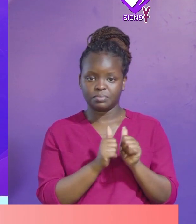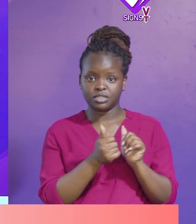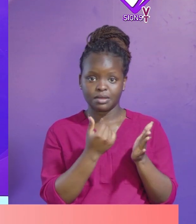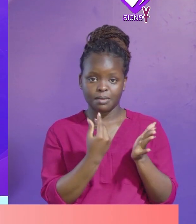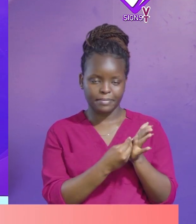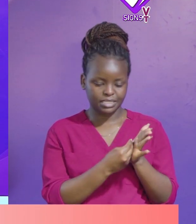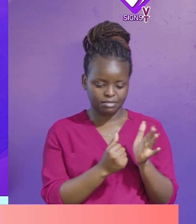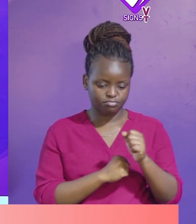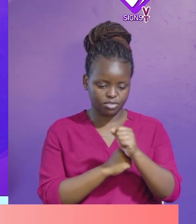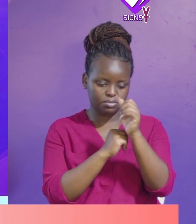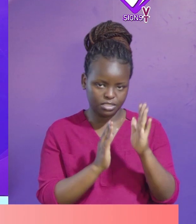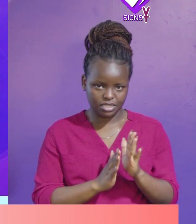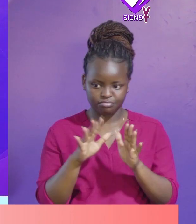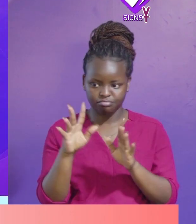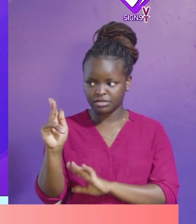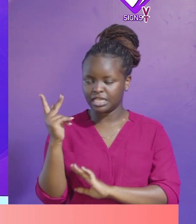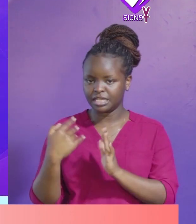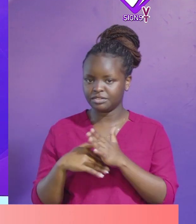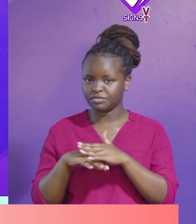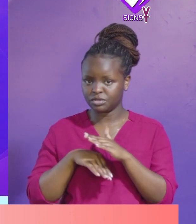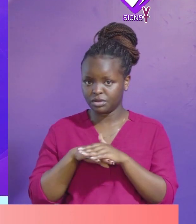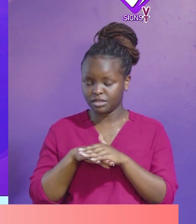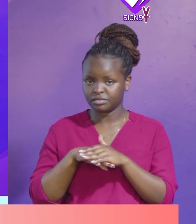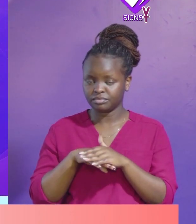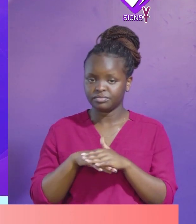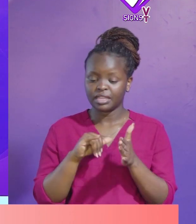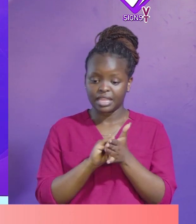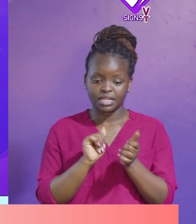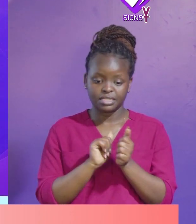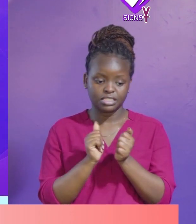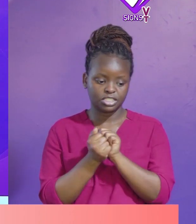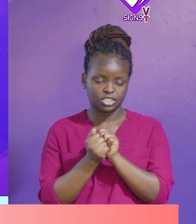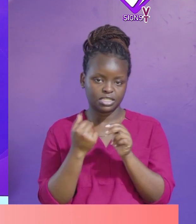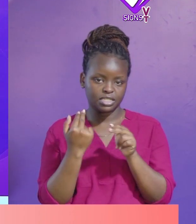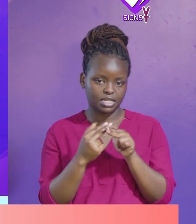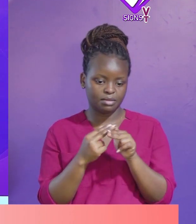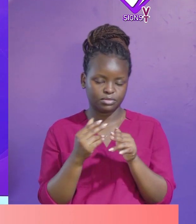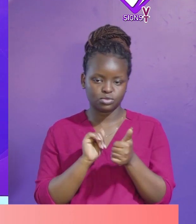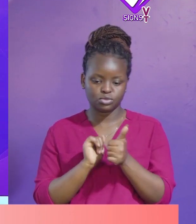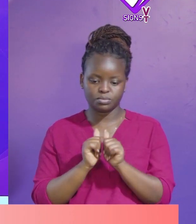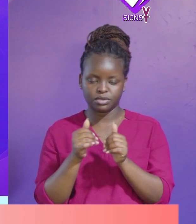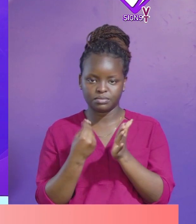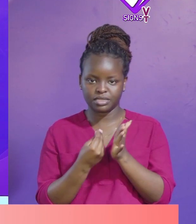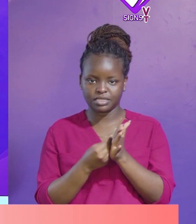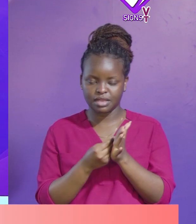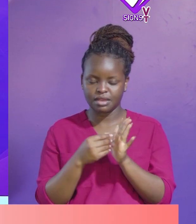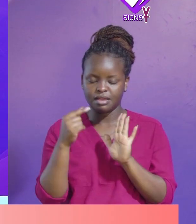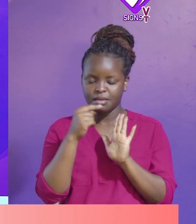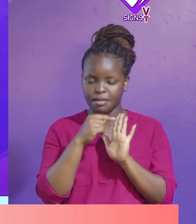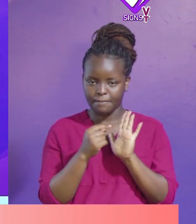are sponsoring the Kenyan football, and that's changing the name to Sportpesa Premier League. We